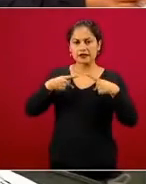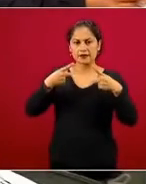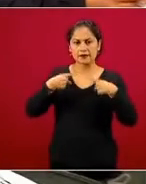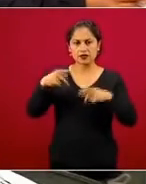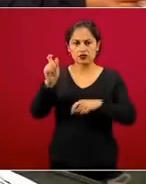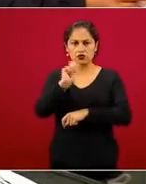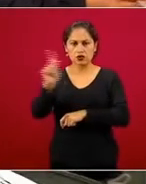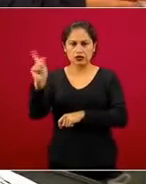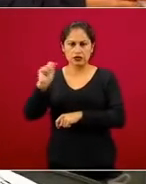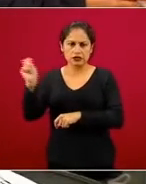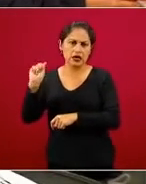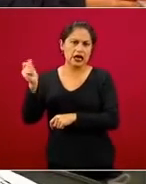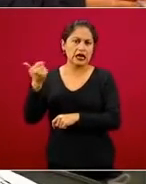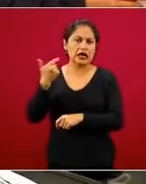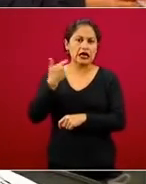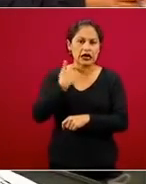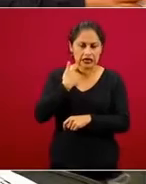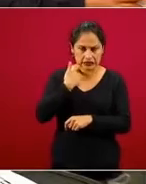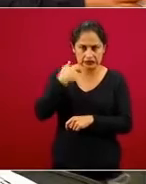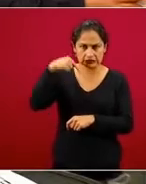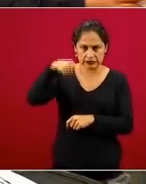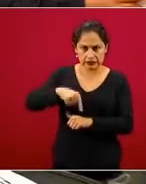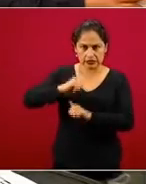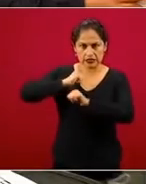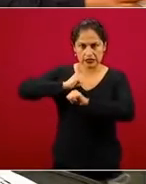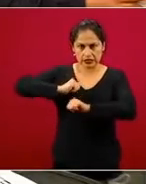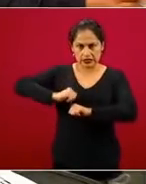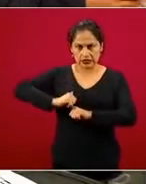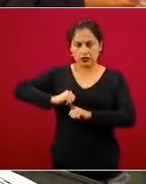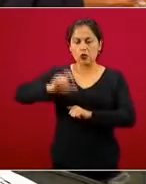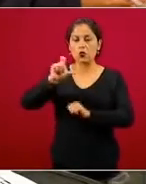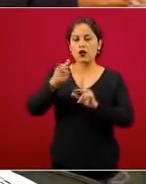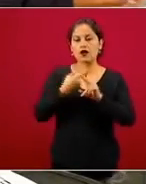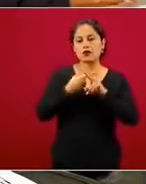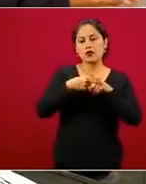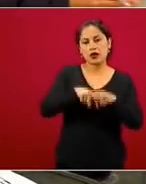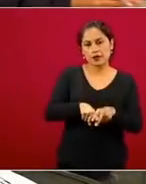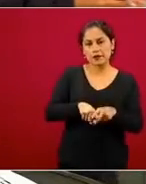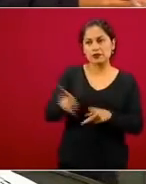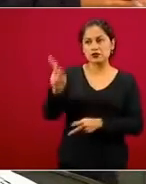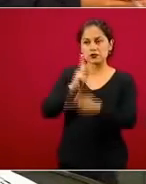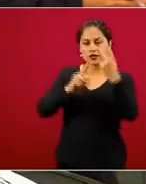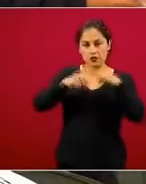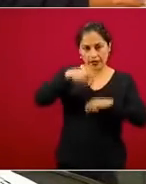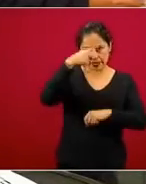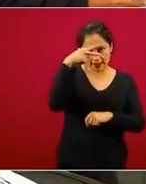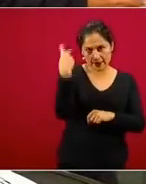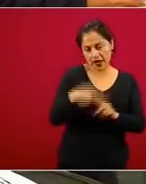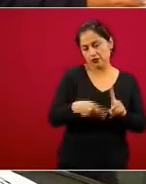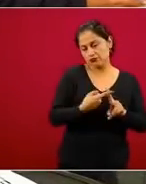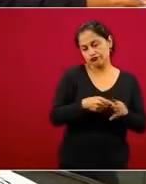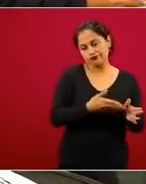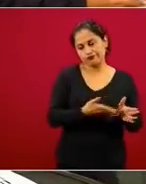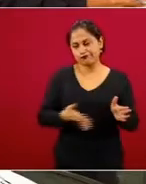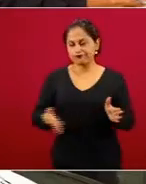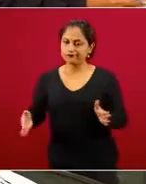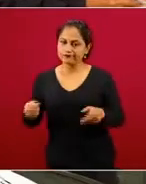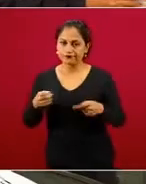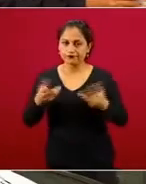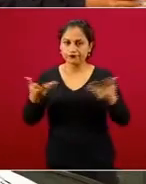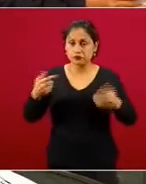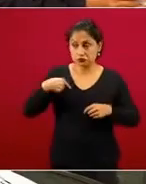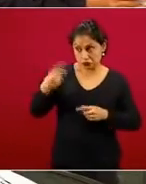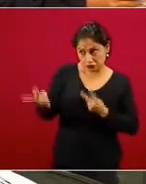specialists and former public servants have talked about how this pandemic has been managed. My